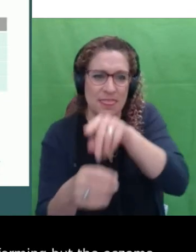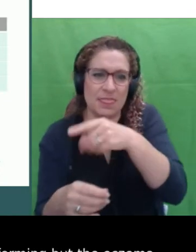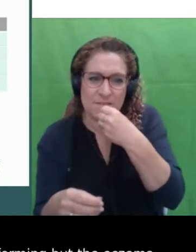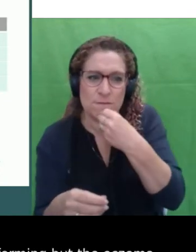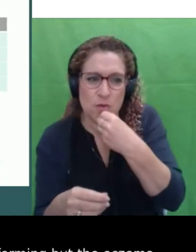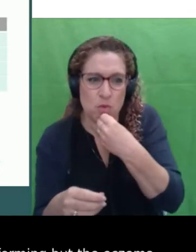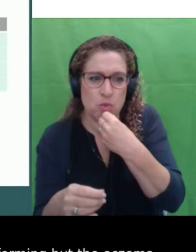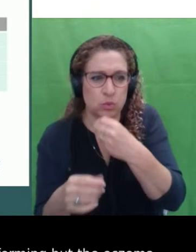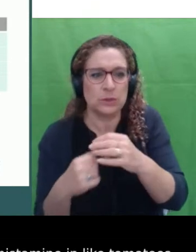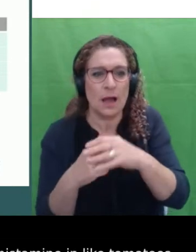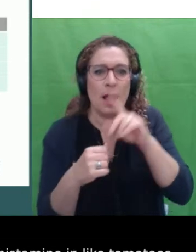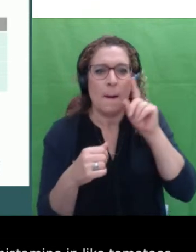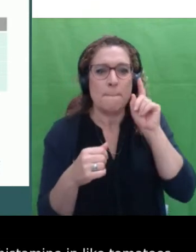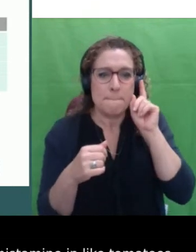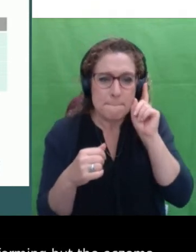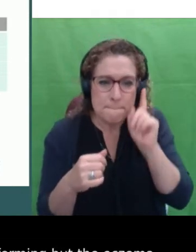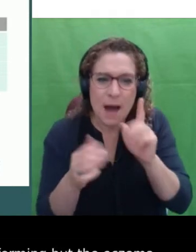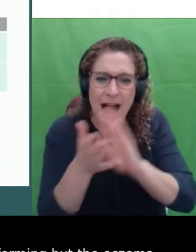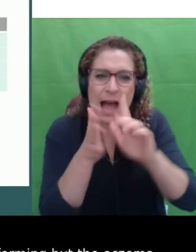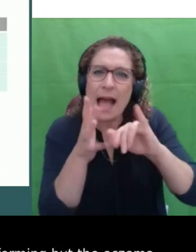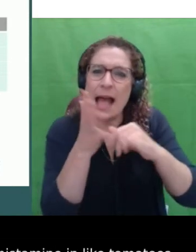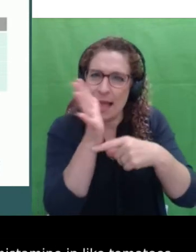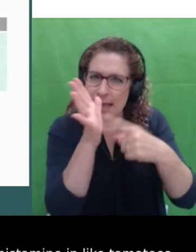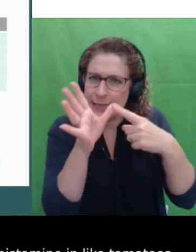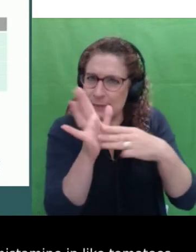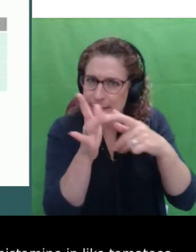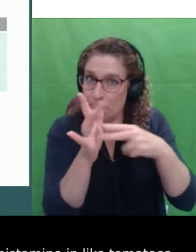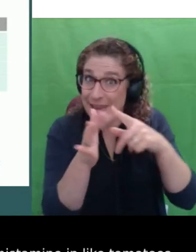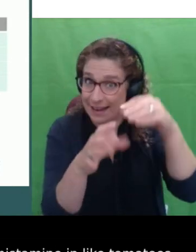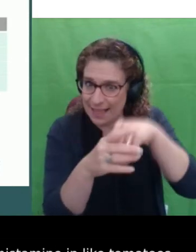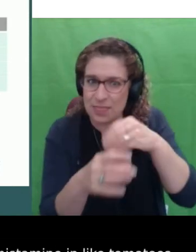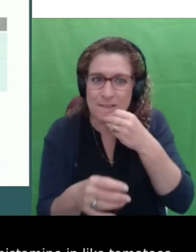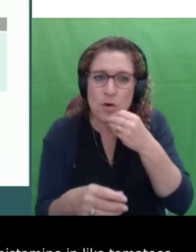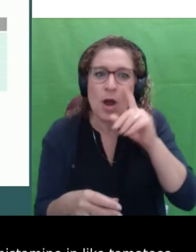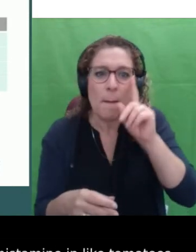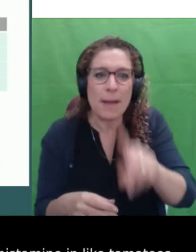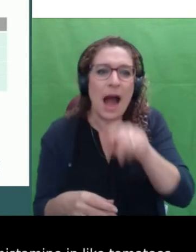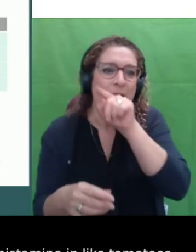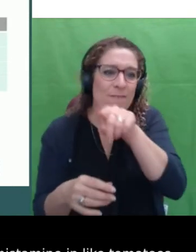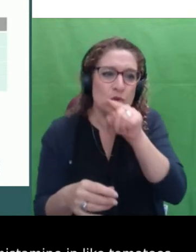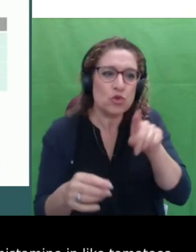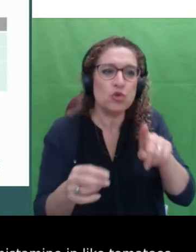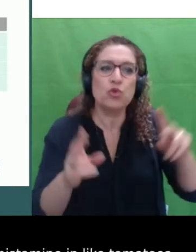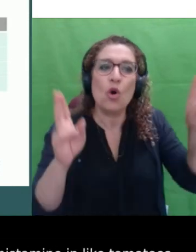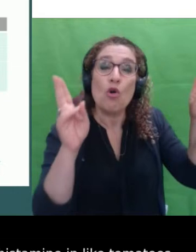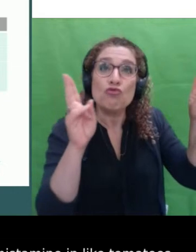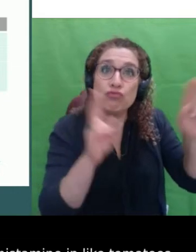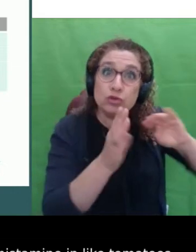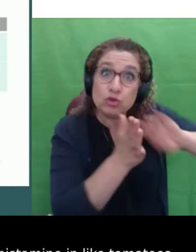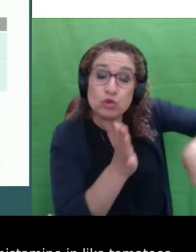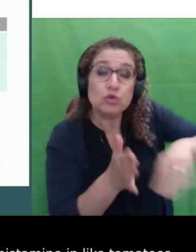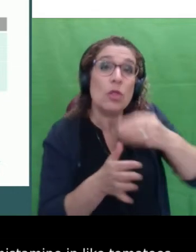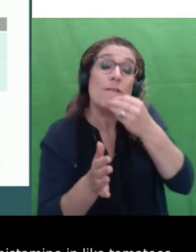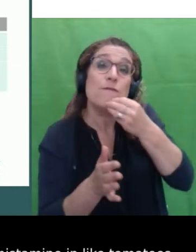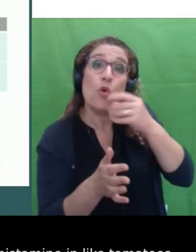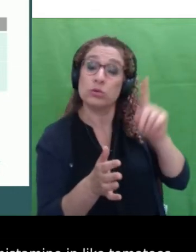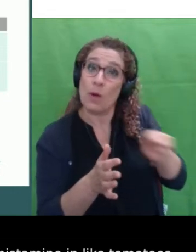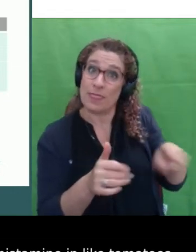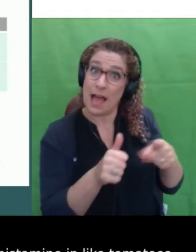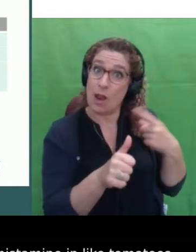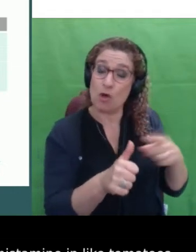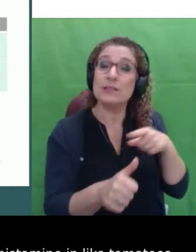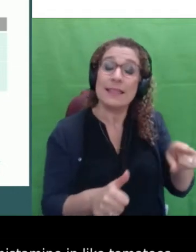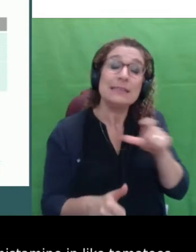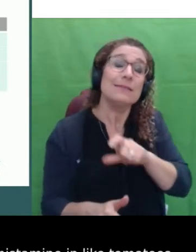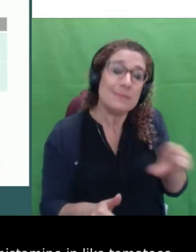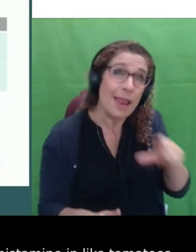non-ige mediated allergy even if you remove the food that they're allergic to like milk they will still have eczema it's just it